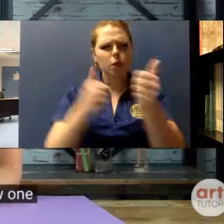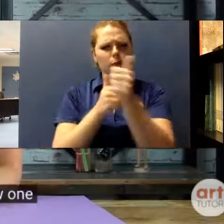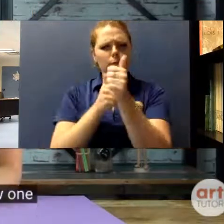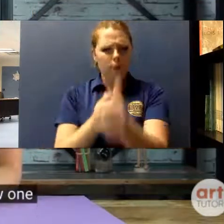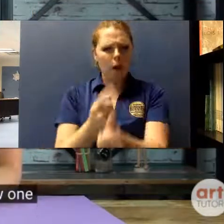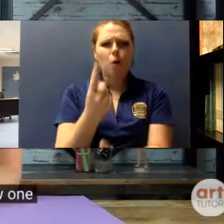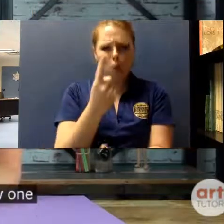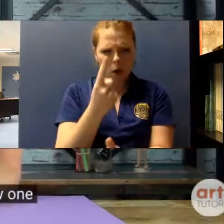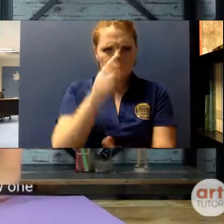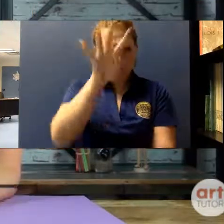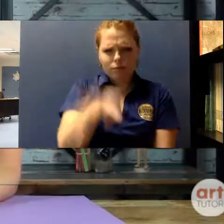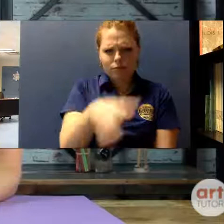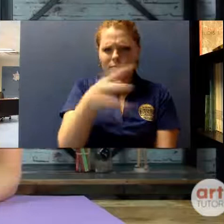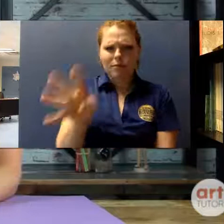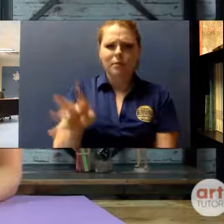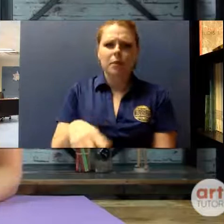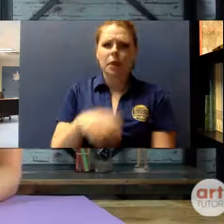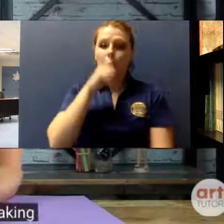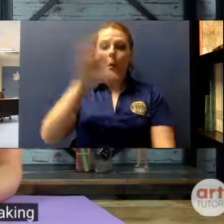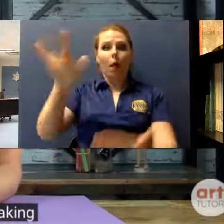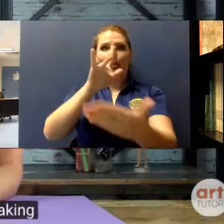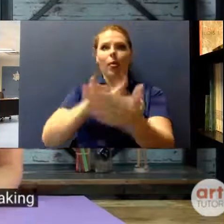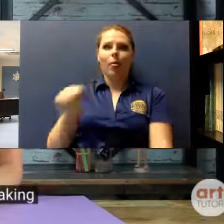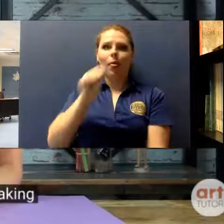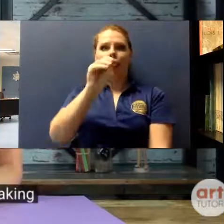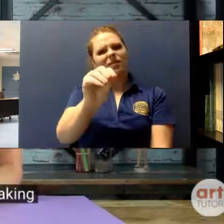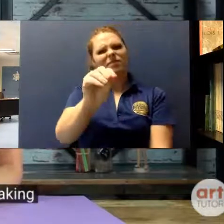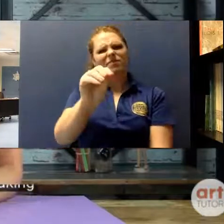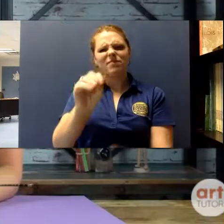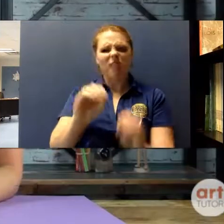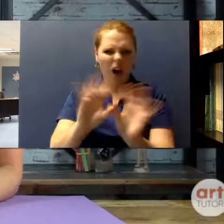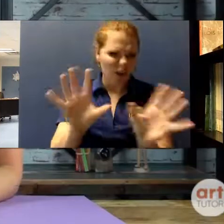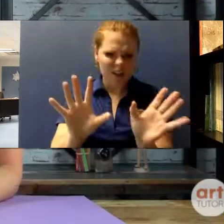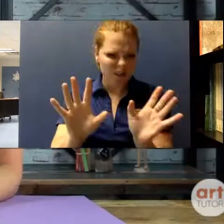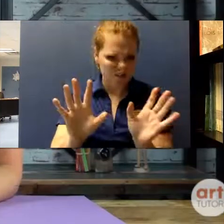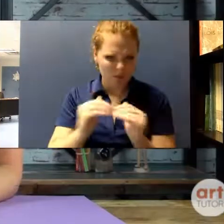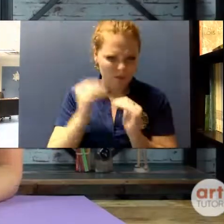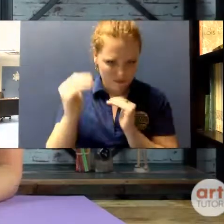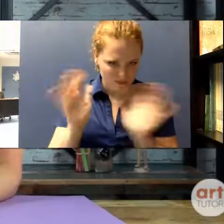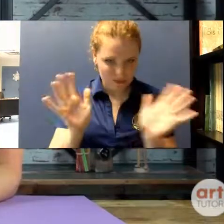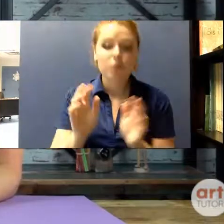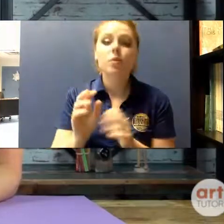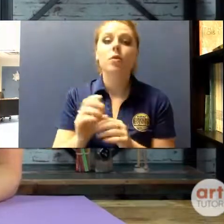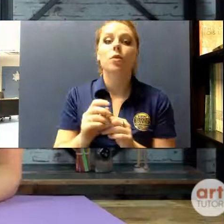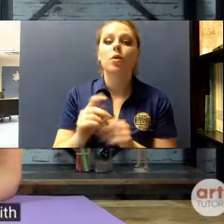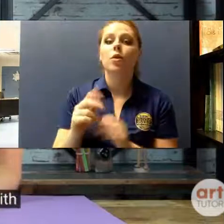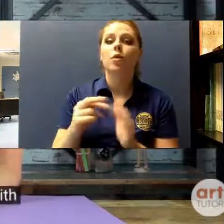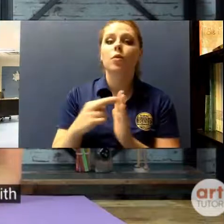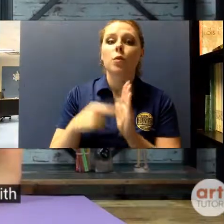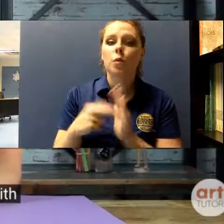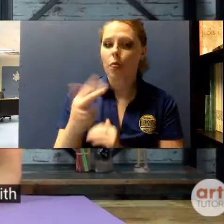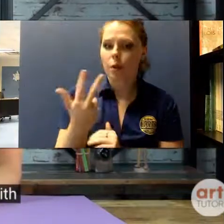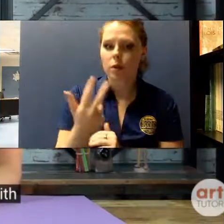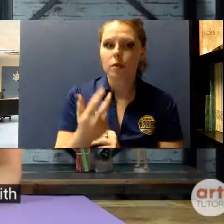of the lines on the grid, instead of placing it in the middle of the page, making it too obvious. The rule of thirds also provides you with